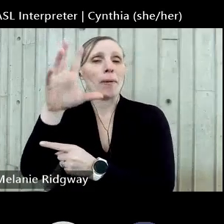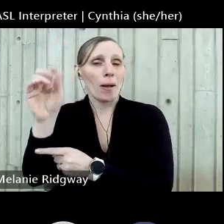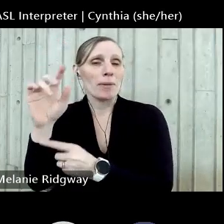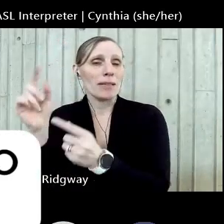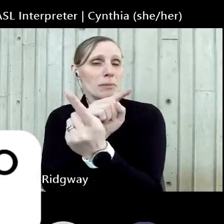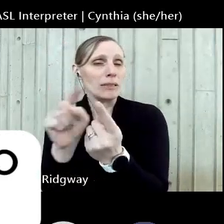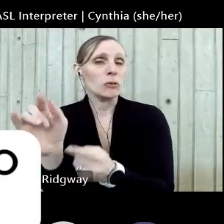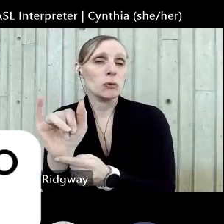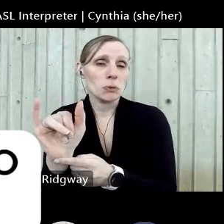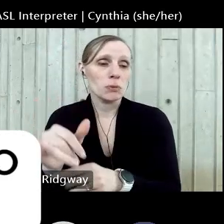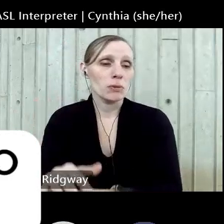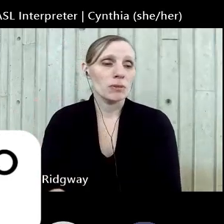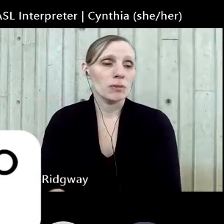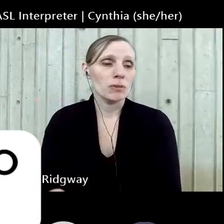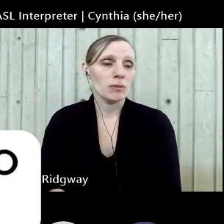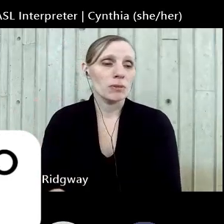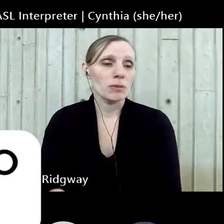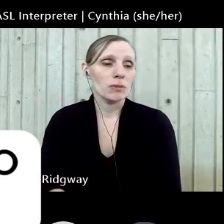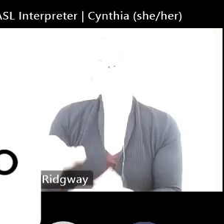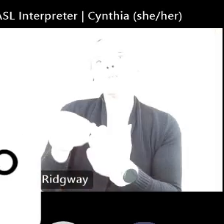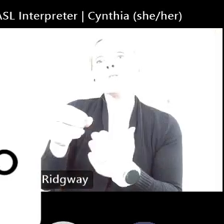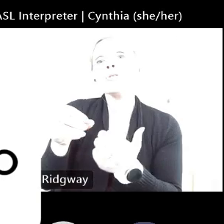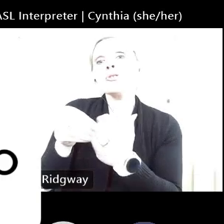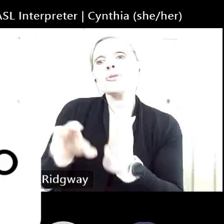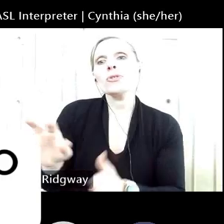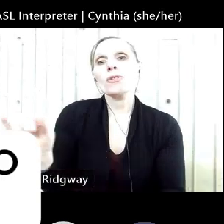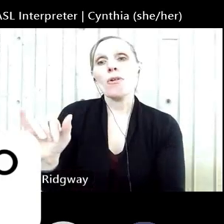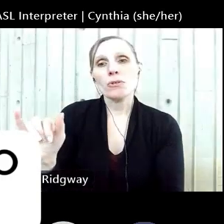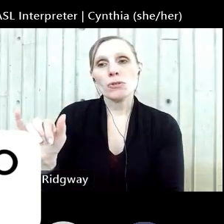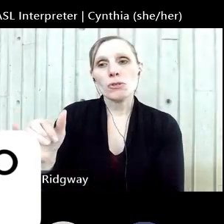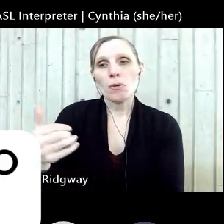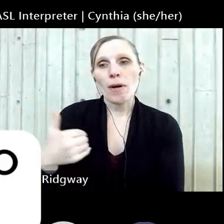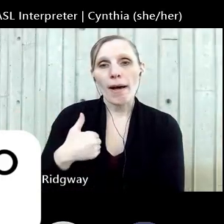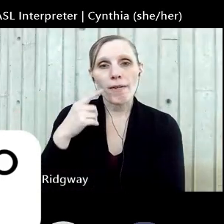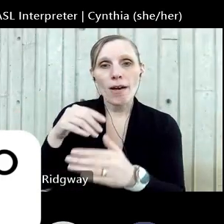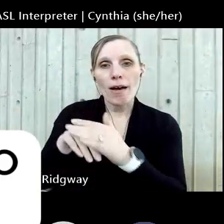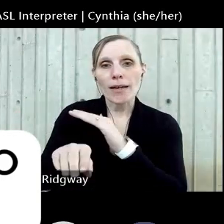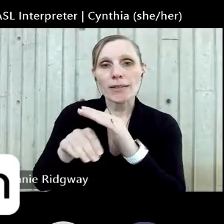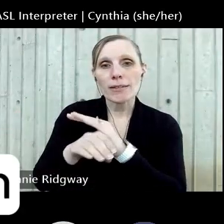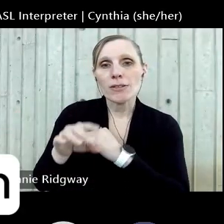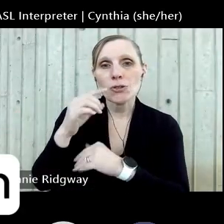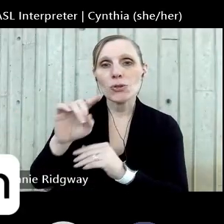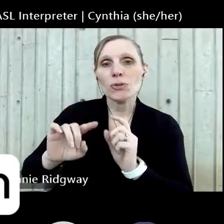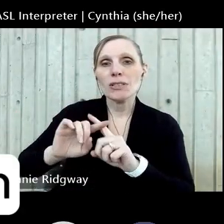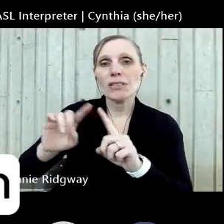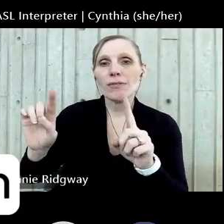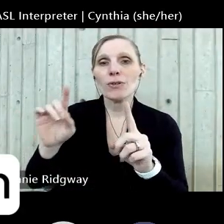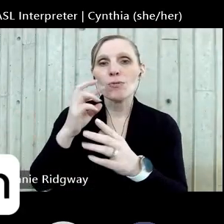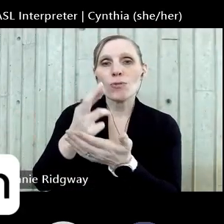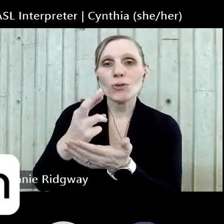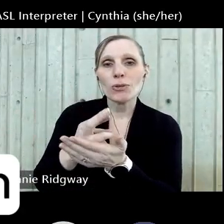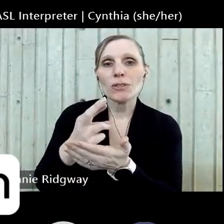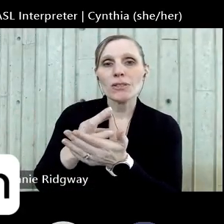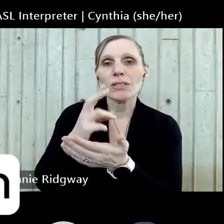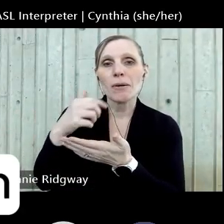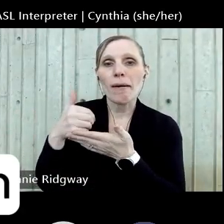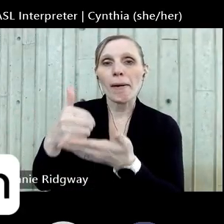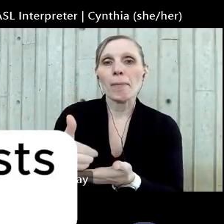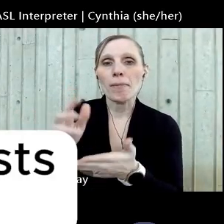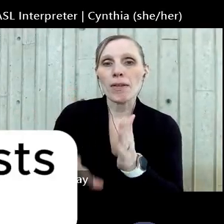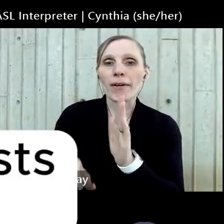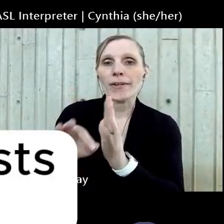services, students also have access, if they want, to different resources to help them find their